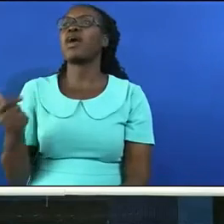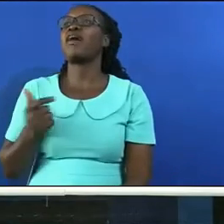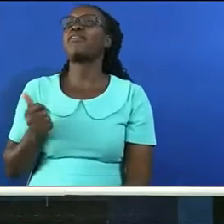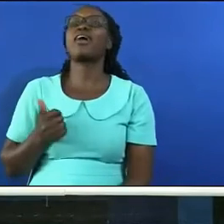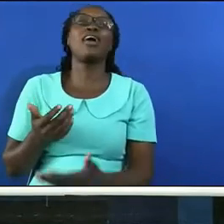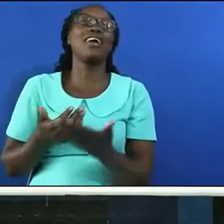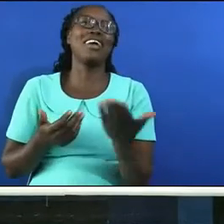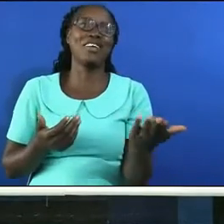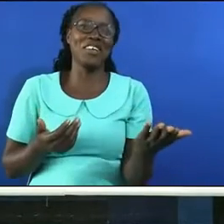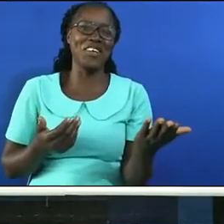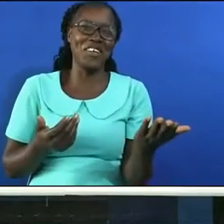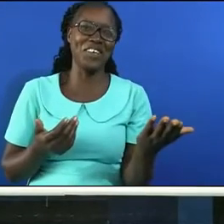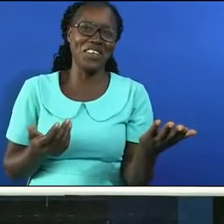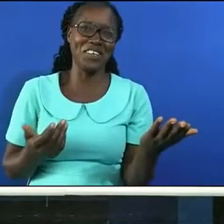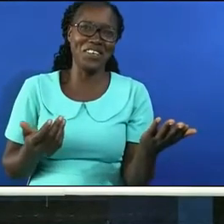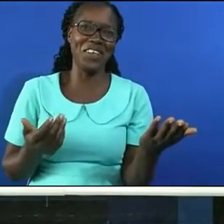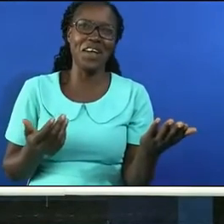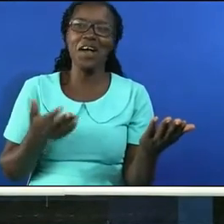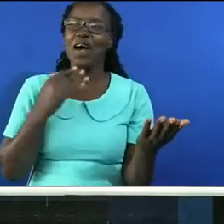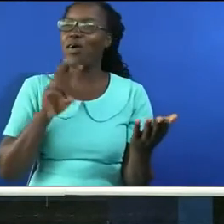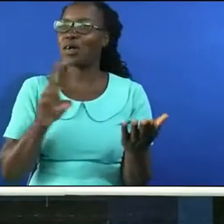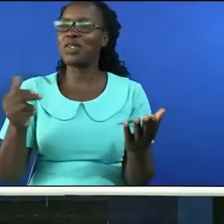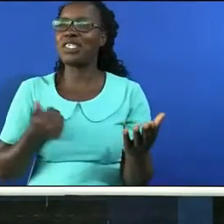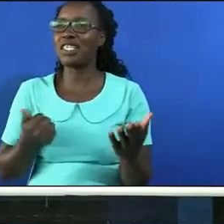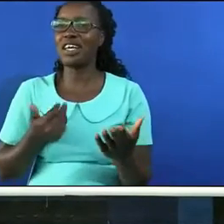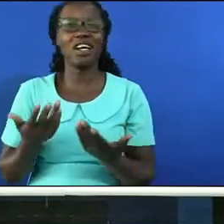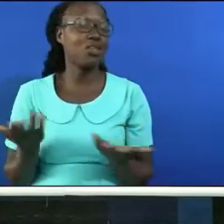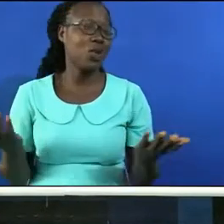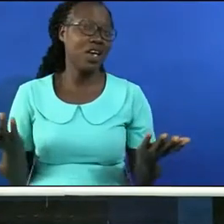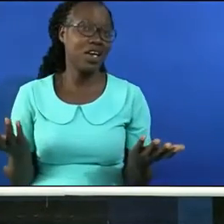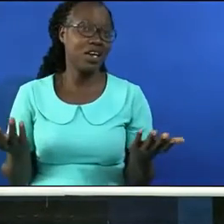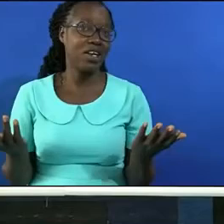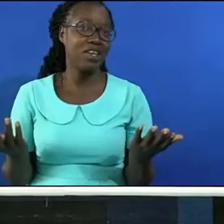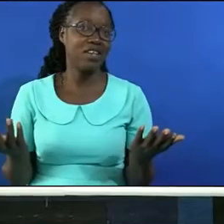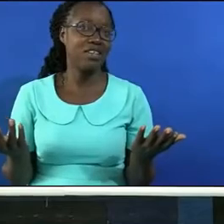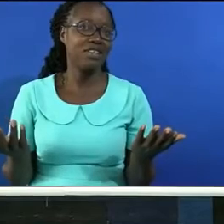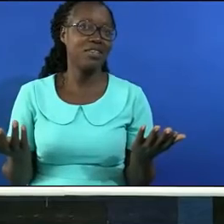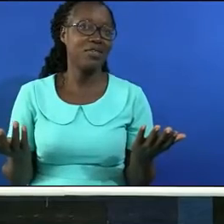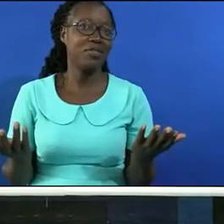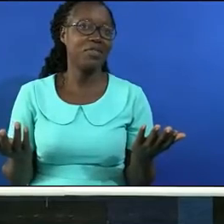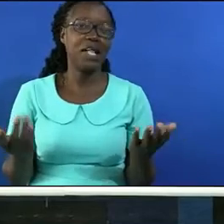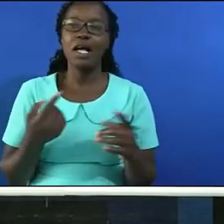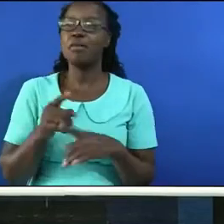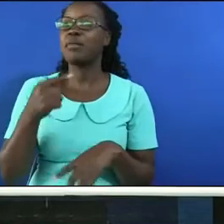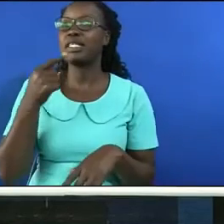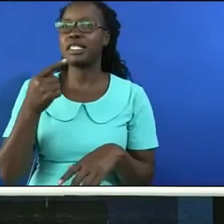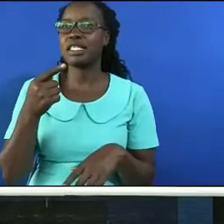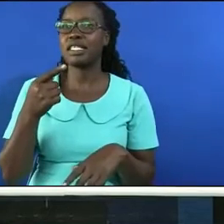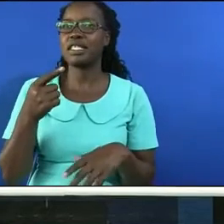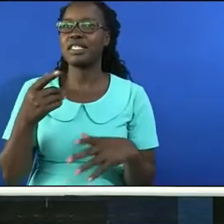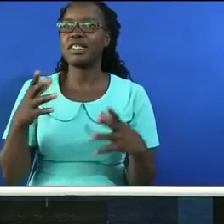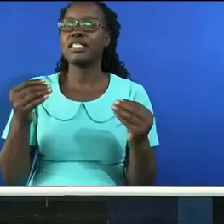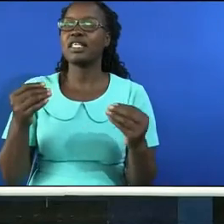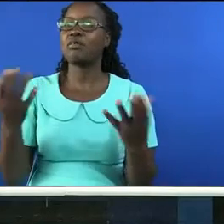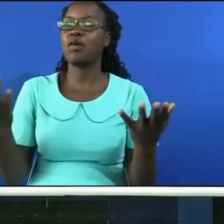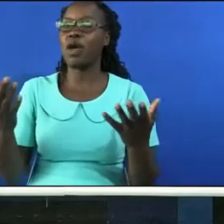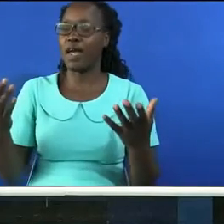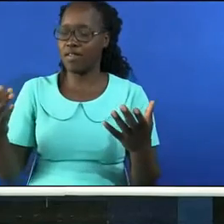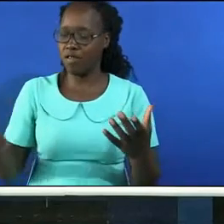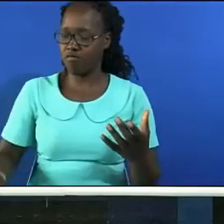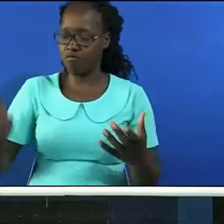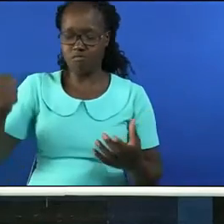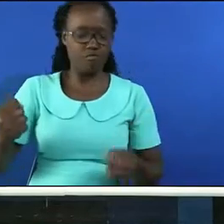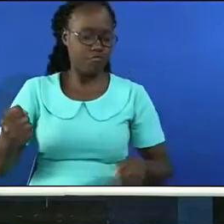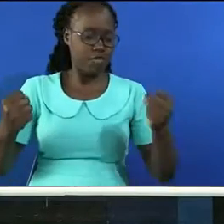girls are? Take me where the girls are. But he said, take me where the pillars are.